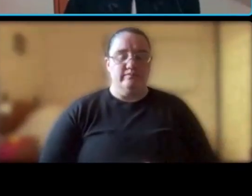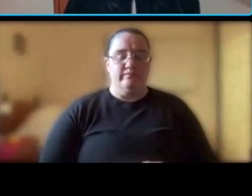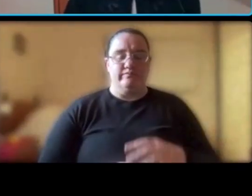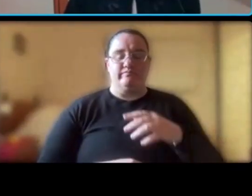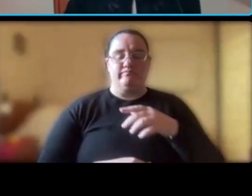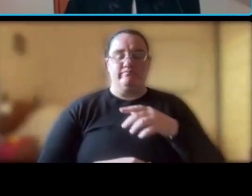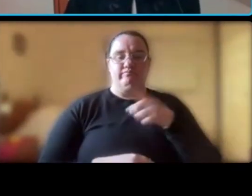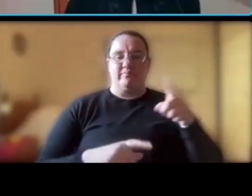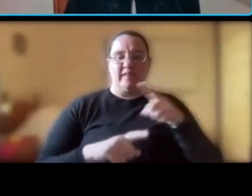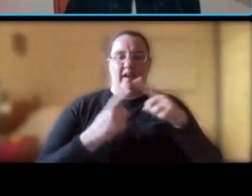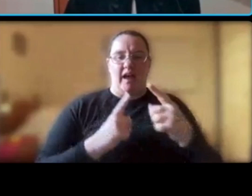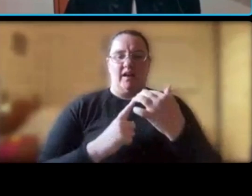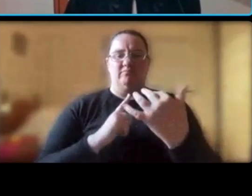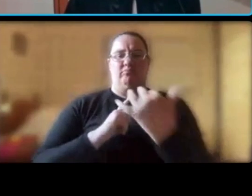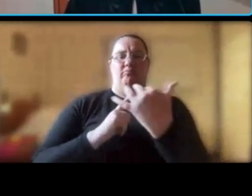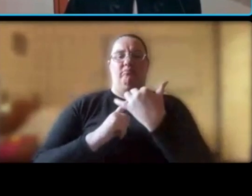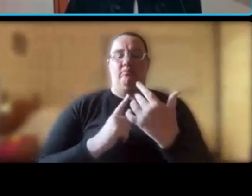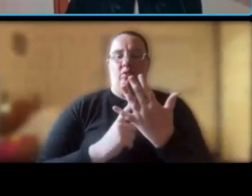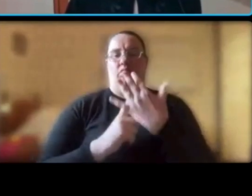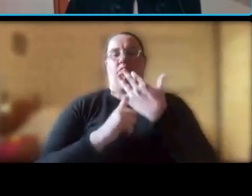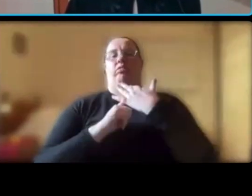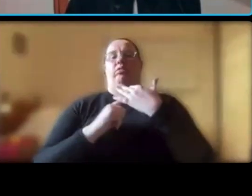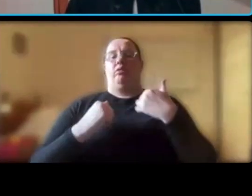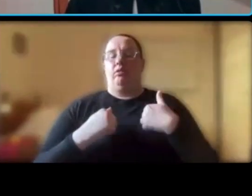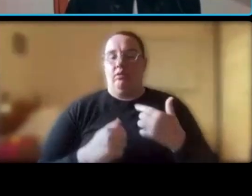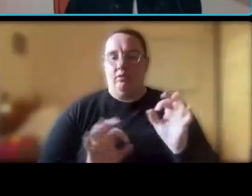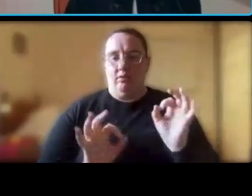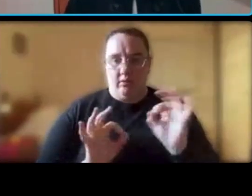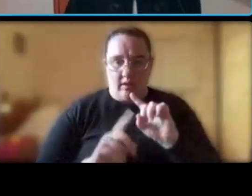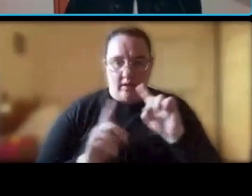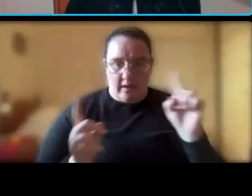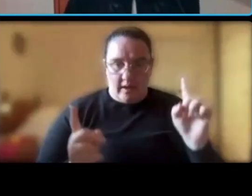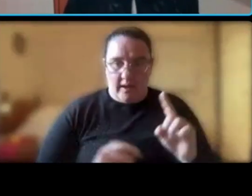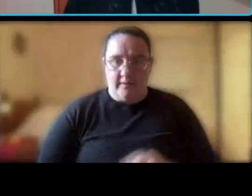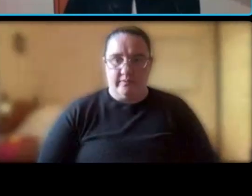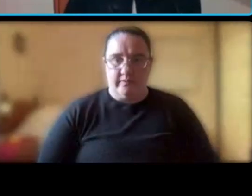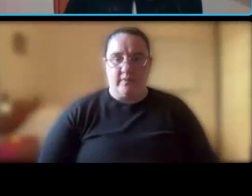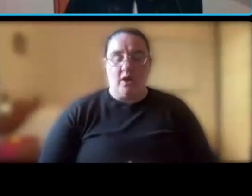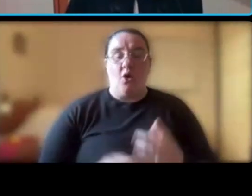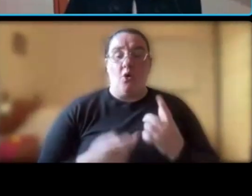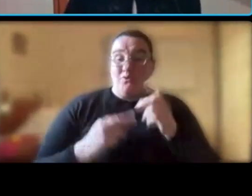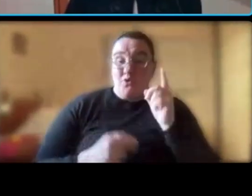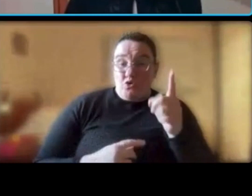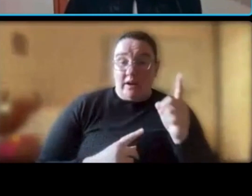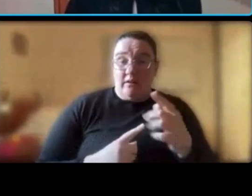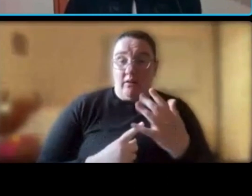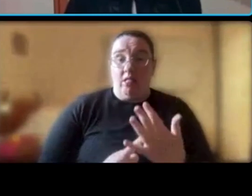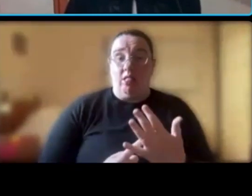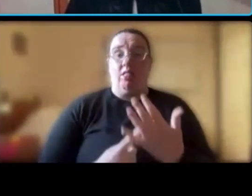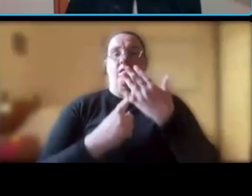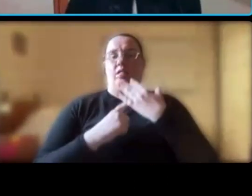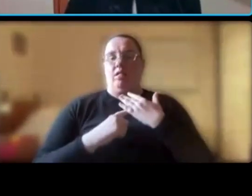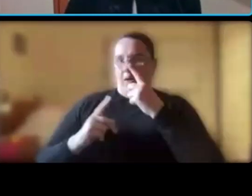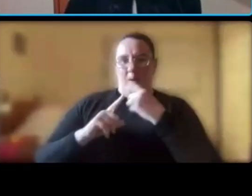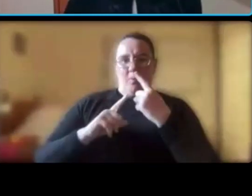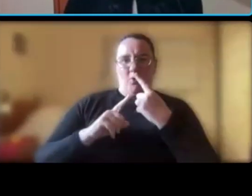causes detriment or threatens to cause detriment to someone who's made a disclosure or to anyone else, a third party, because of the disclosure that's been